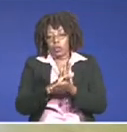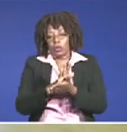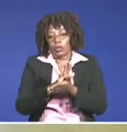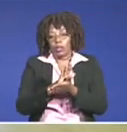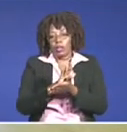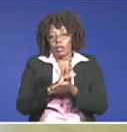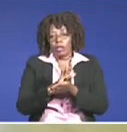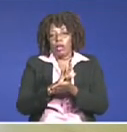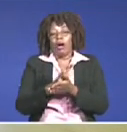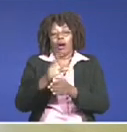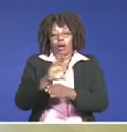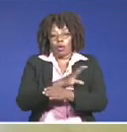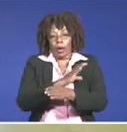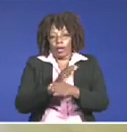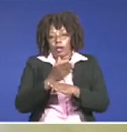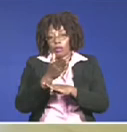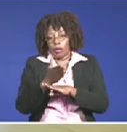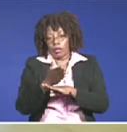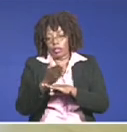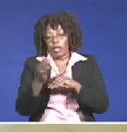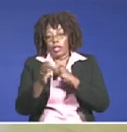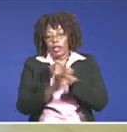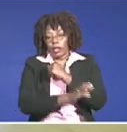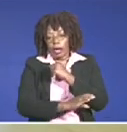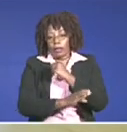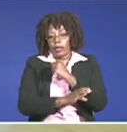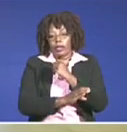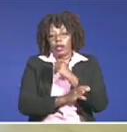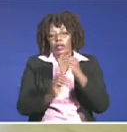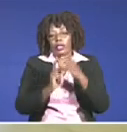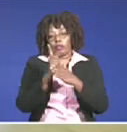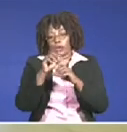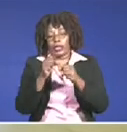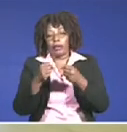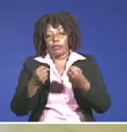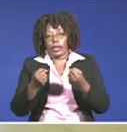Caribbean region over their spring break. I'm Crystal Darling, ZNS Network News.